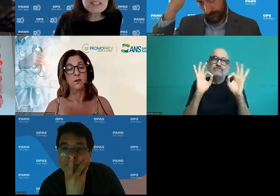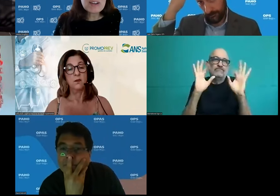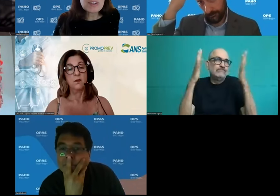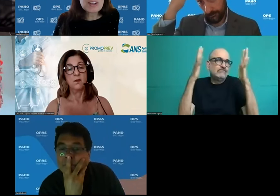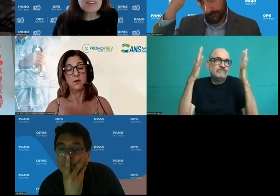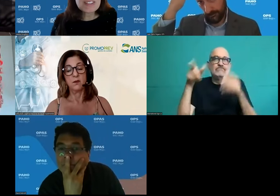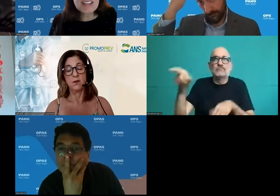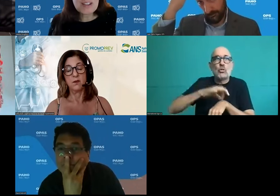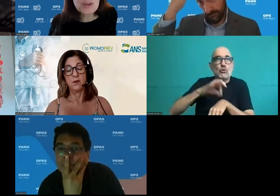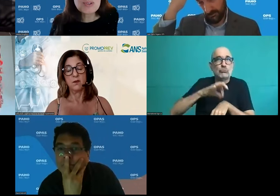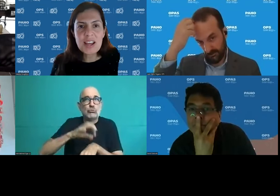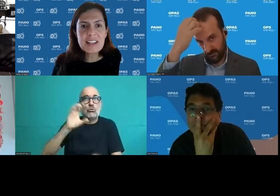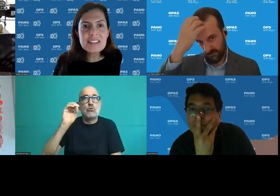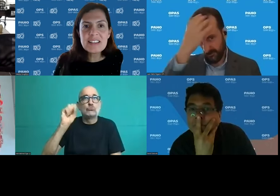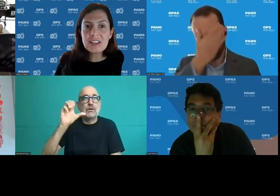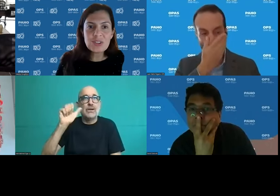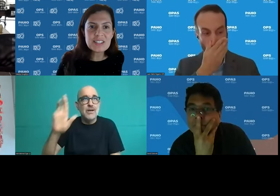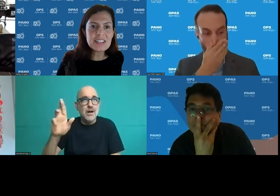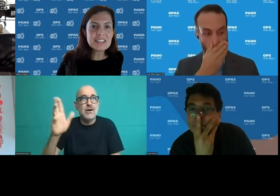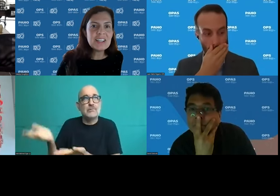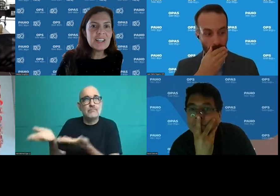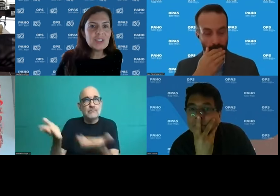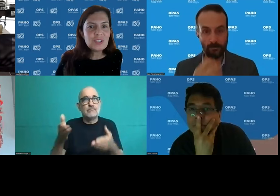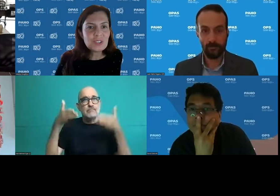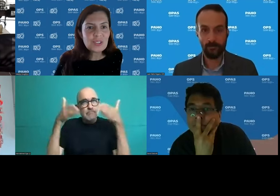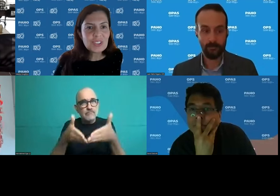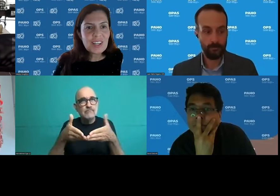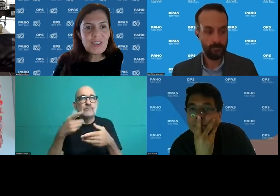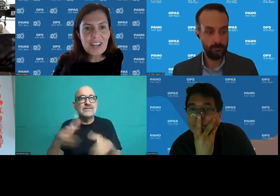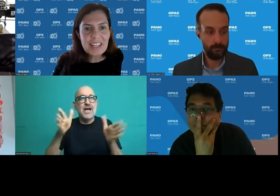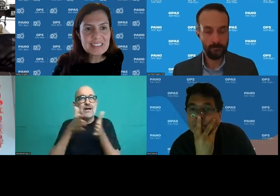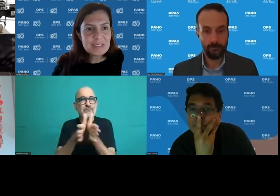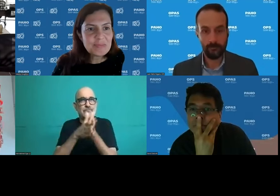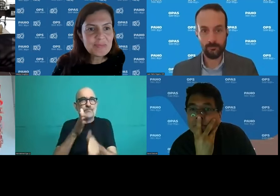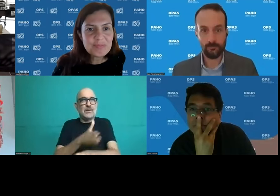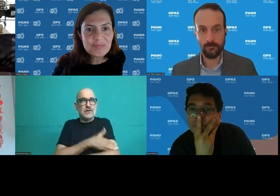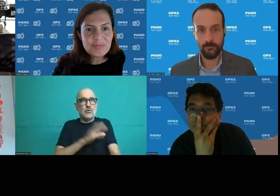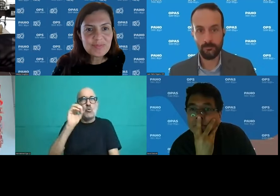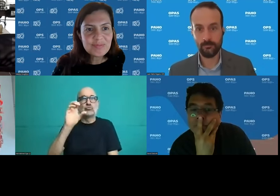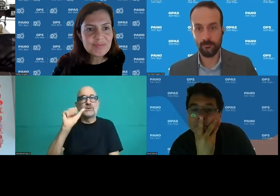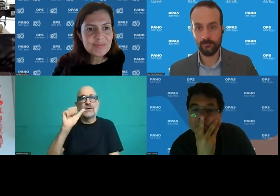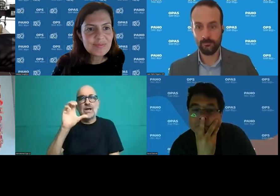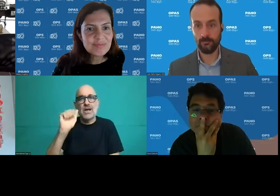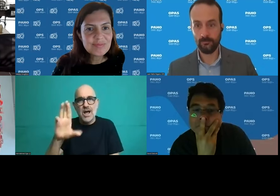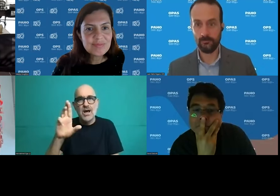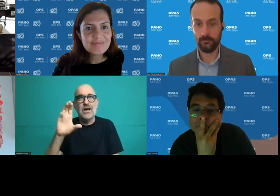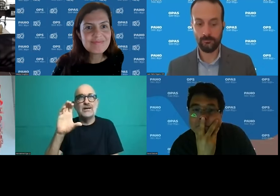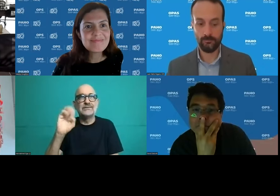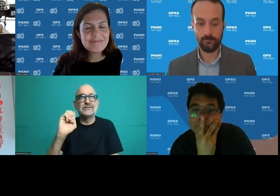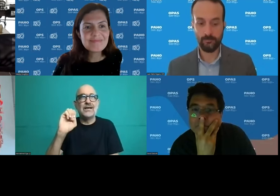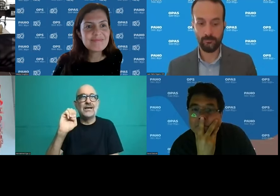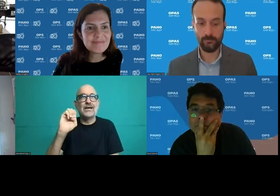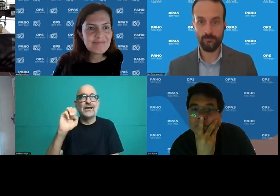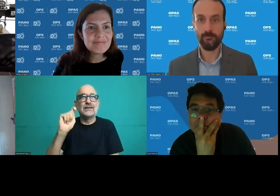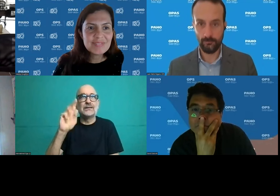Citrangela is a senior professor at the University of Buenos Aires in Kenesha. Over to you,